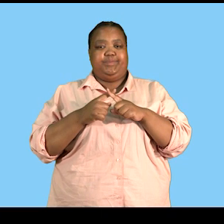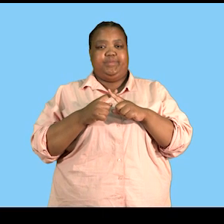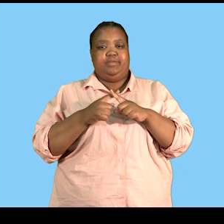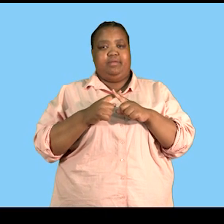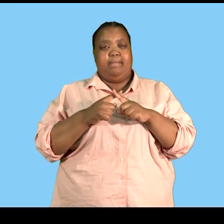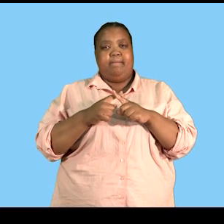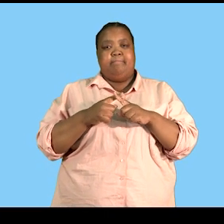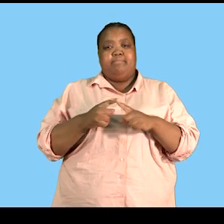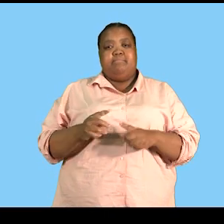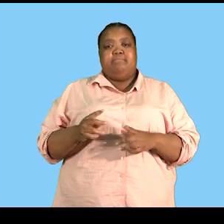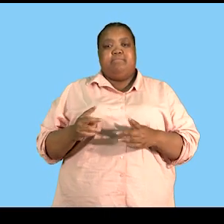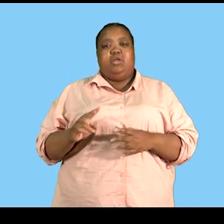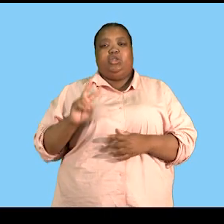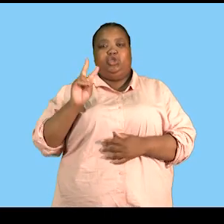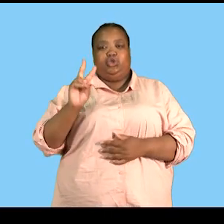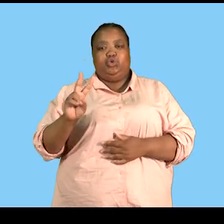times